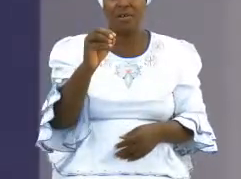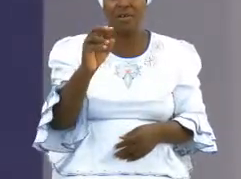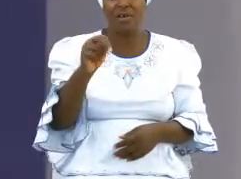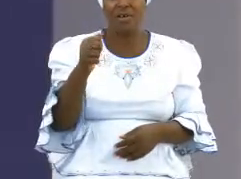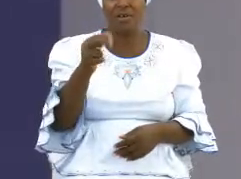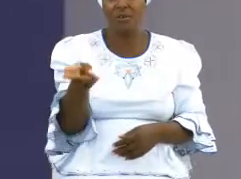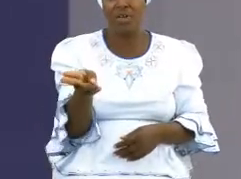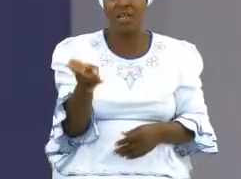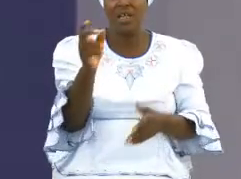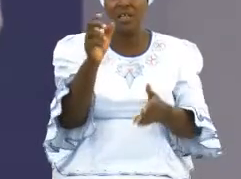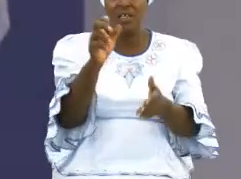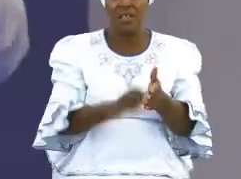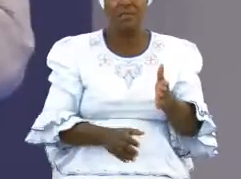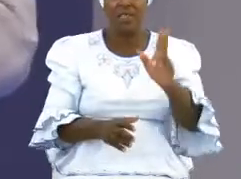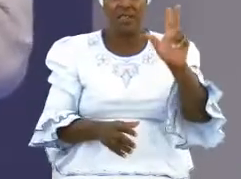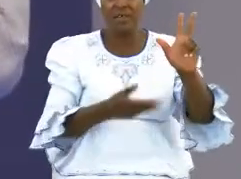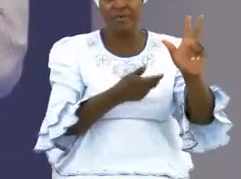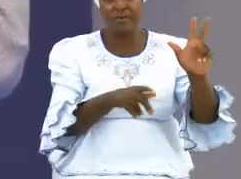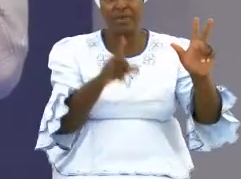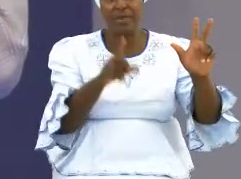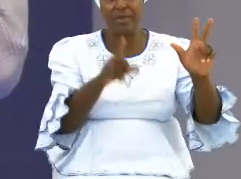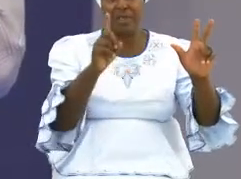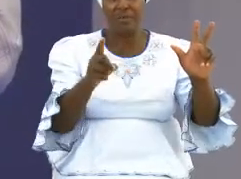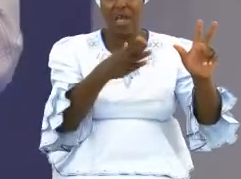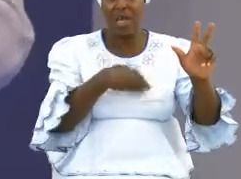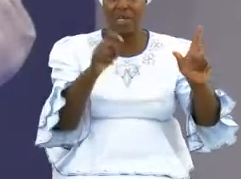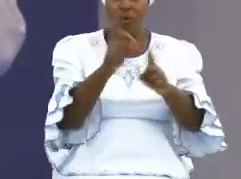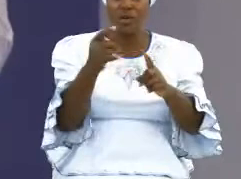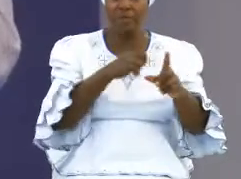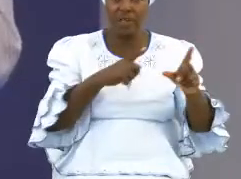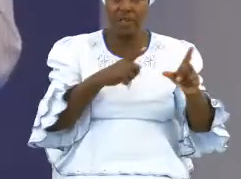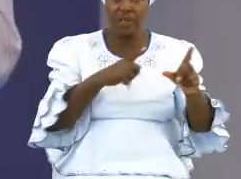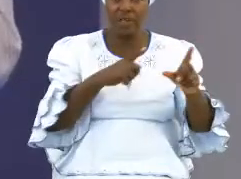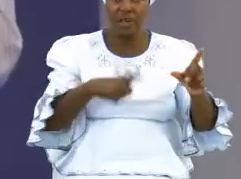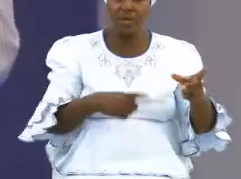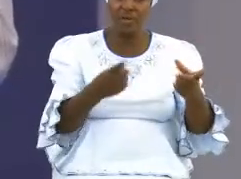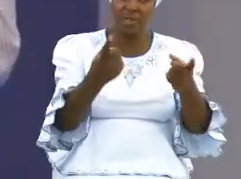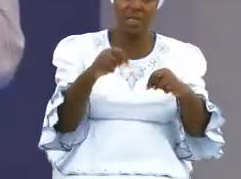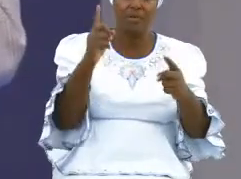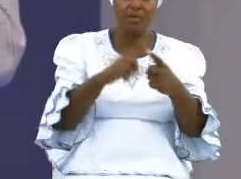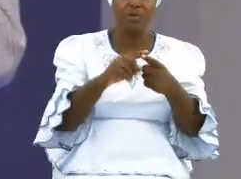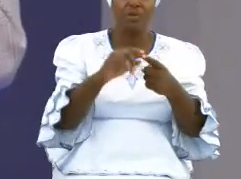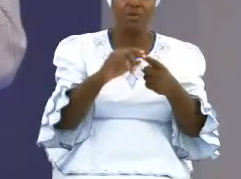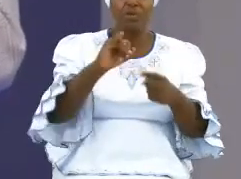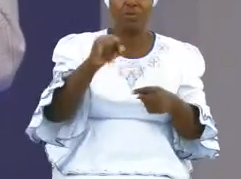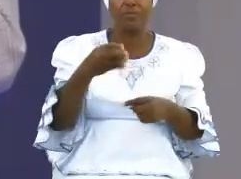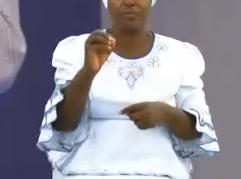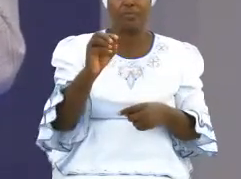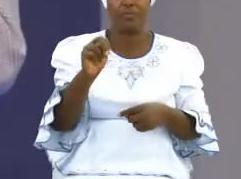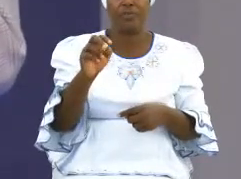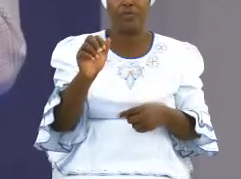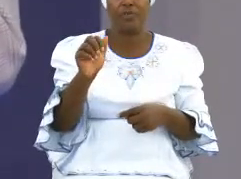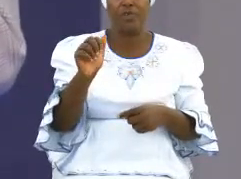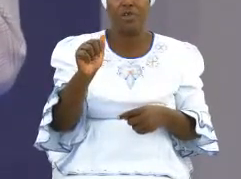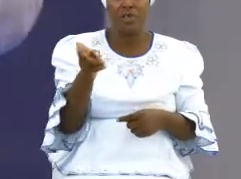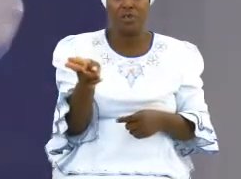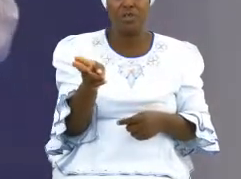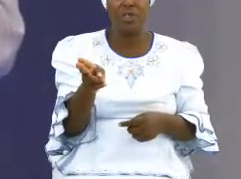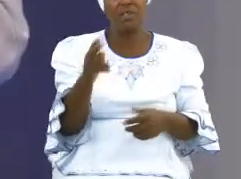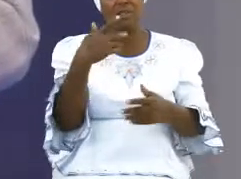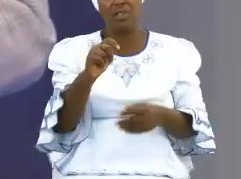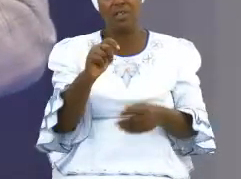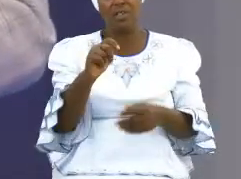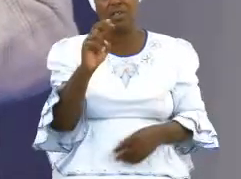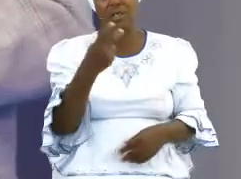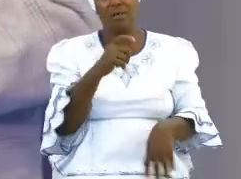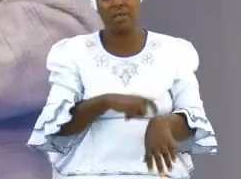verse 1, and the word of the Lord came unto Jonah the second time. Then